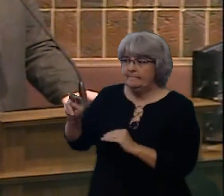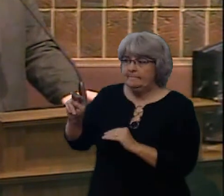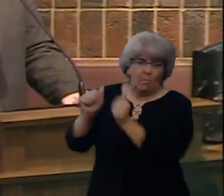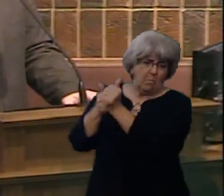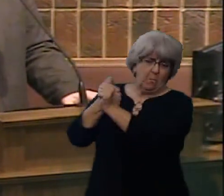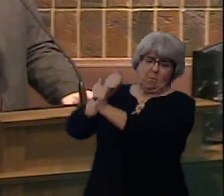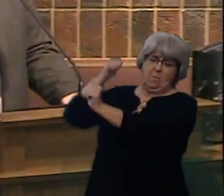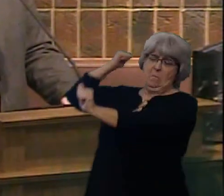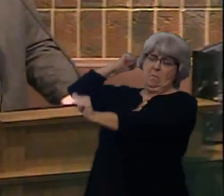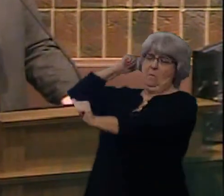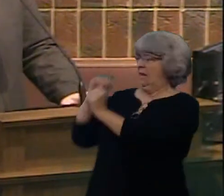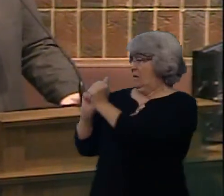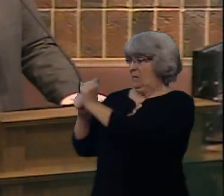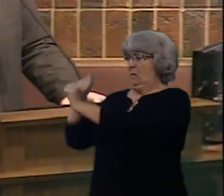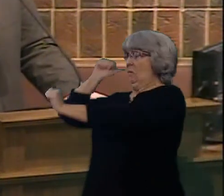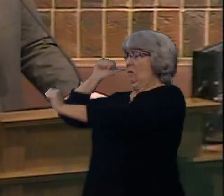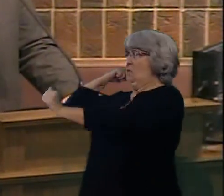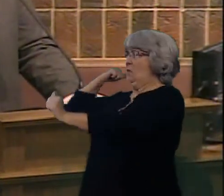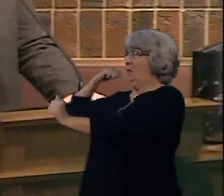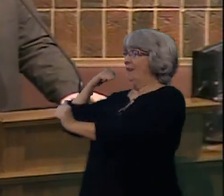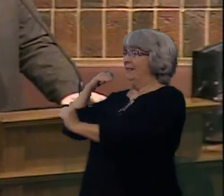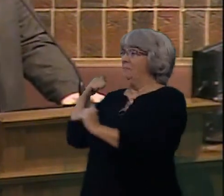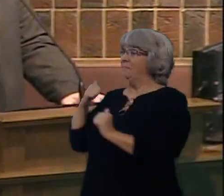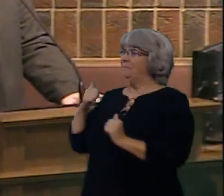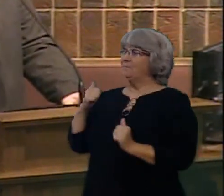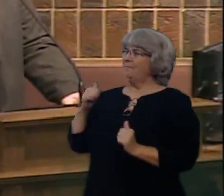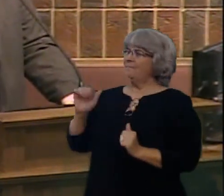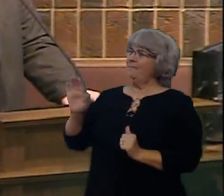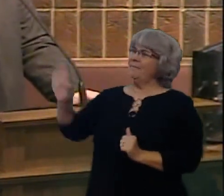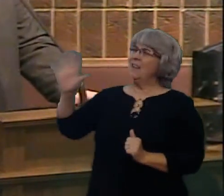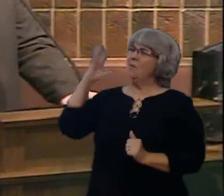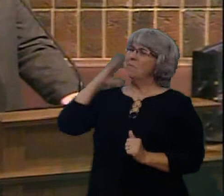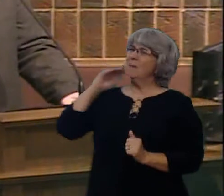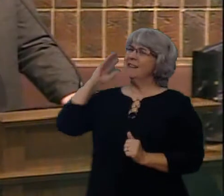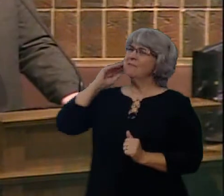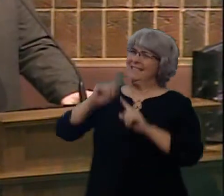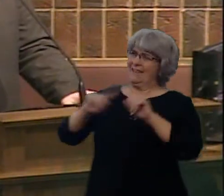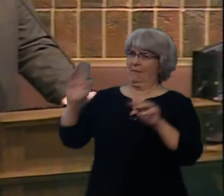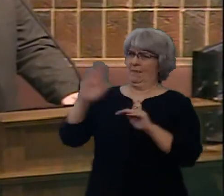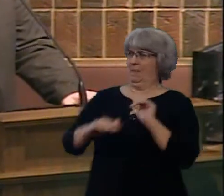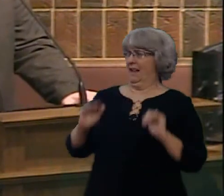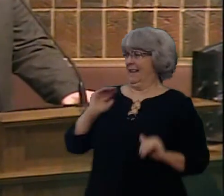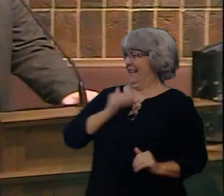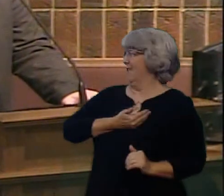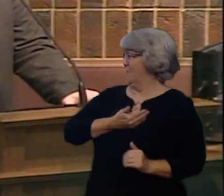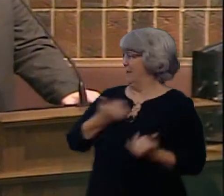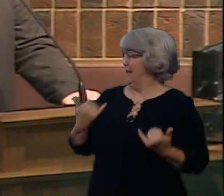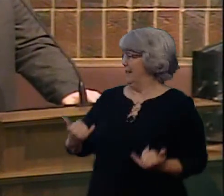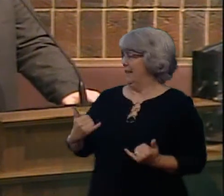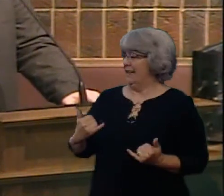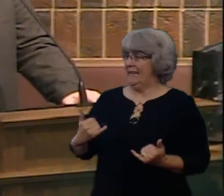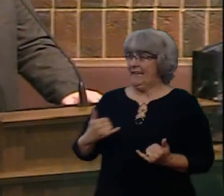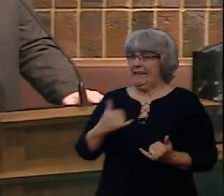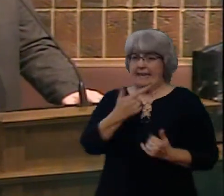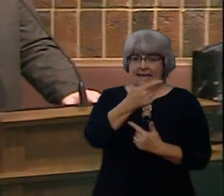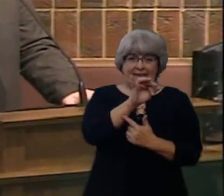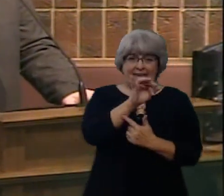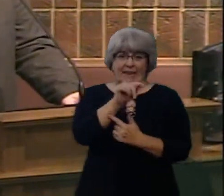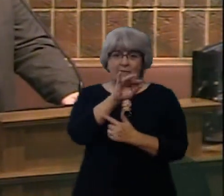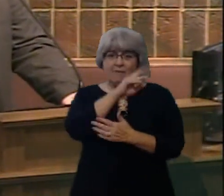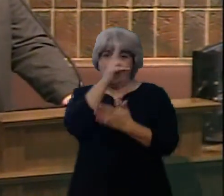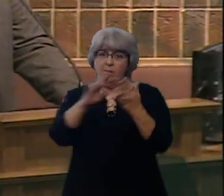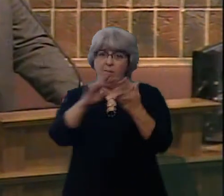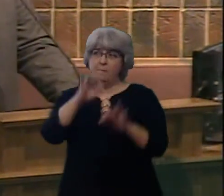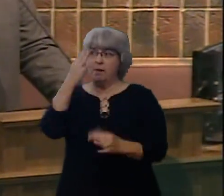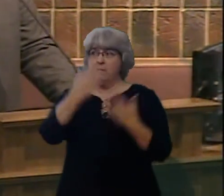lived in a very different world than which we live in. So we read about these gifts of the Holy Spirit. They may have been concerned because they